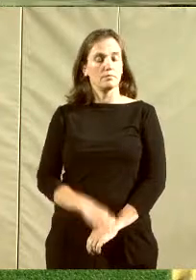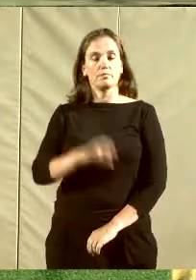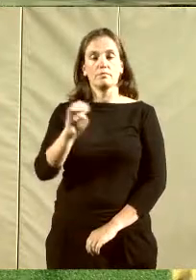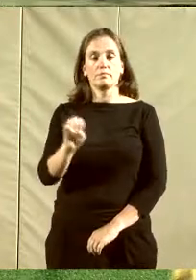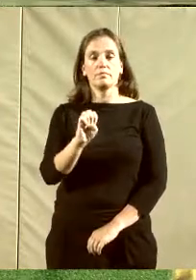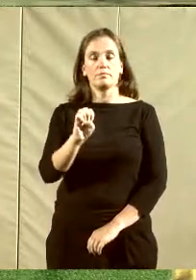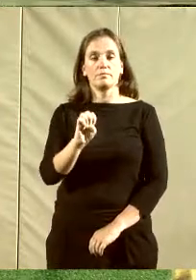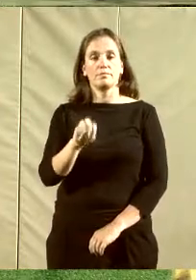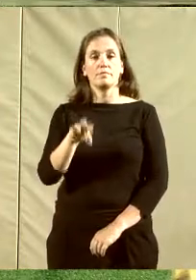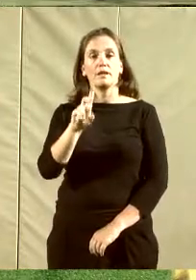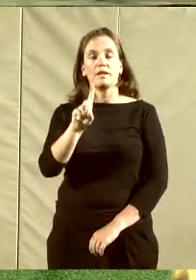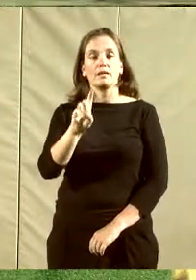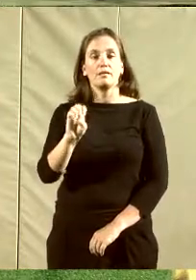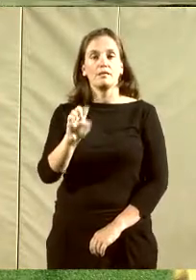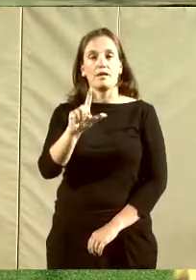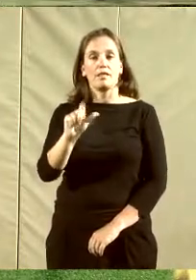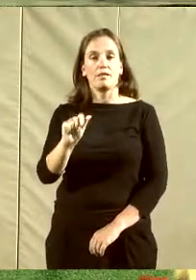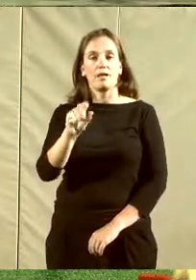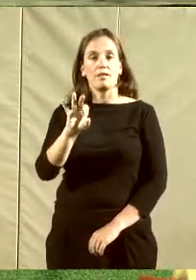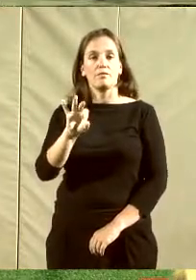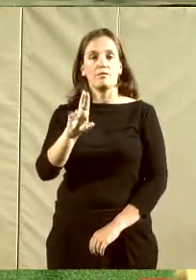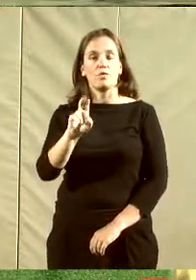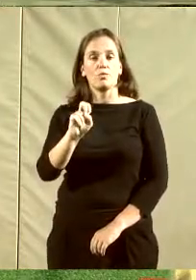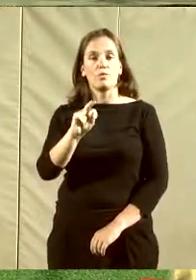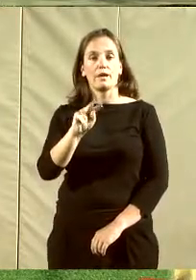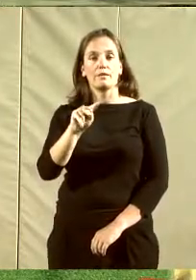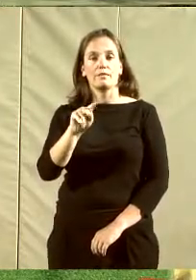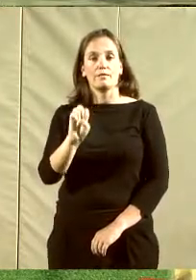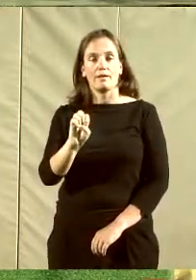Elazar De La Fuente Jr.